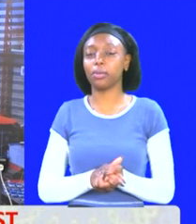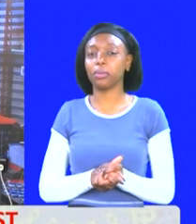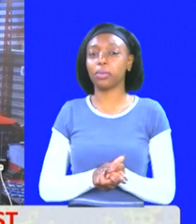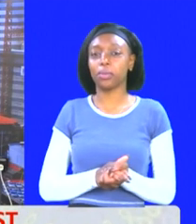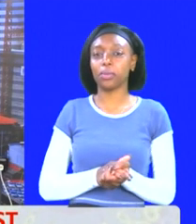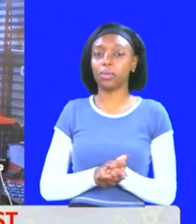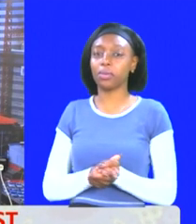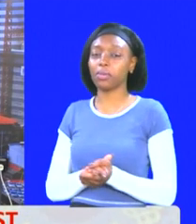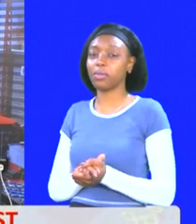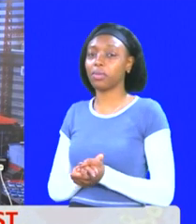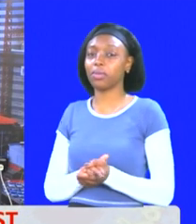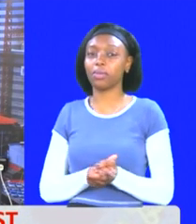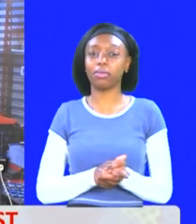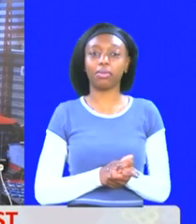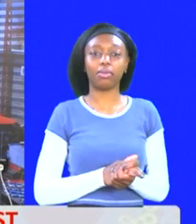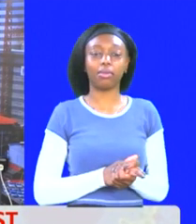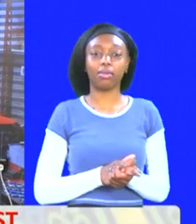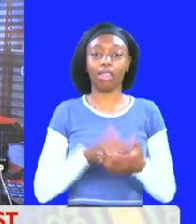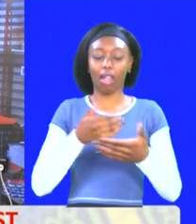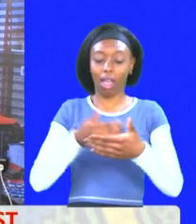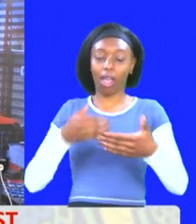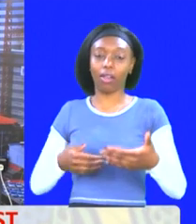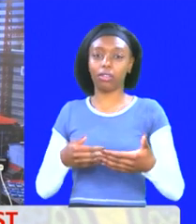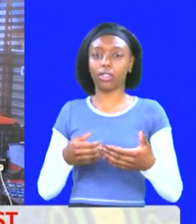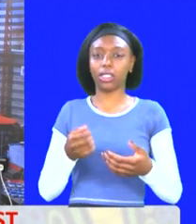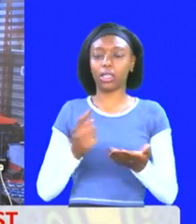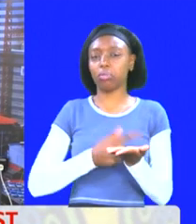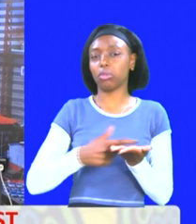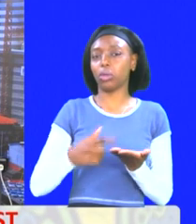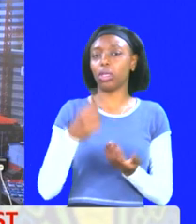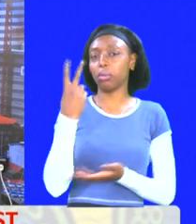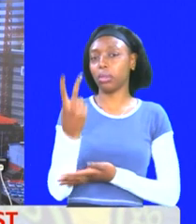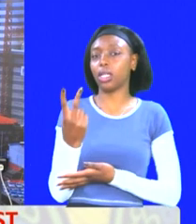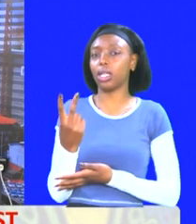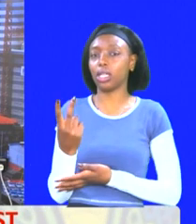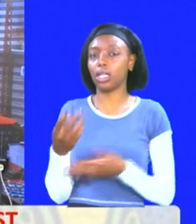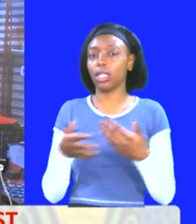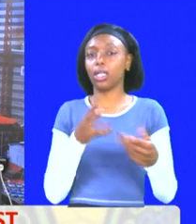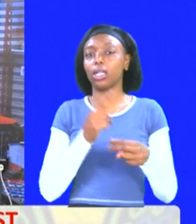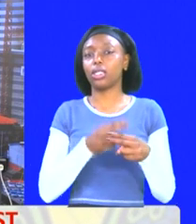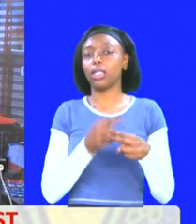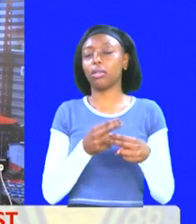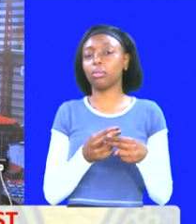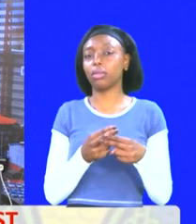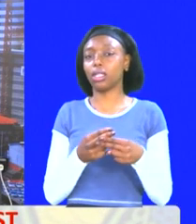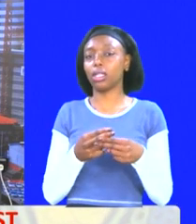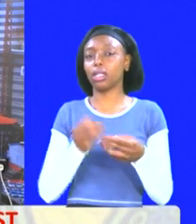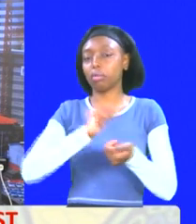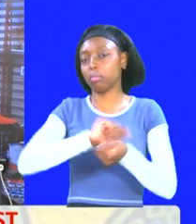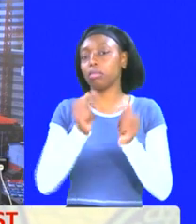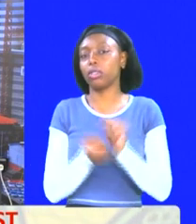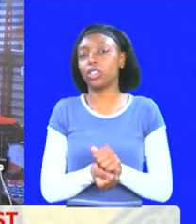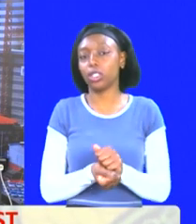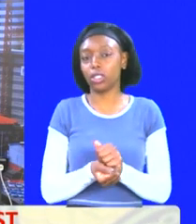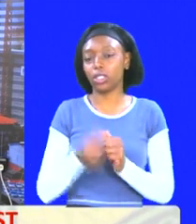ilikuja ikakuwa X. Alafu after 2 weeks hivi ndio jina ikakuja ikachange X hapo chini.